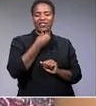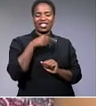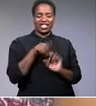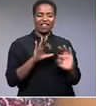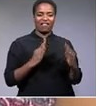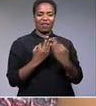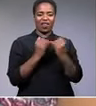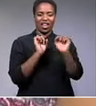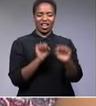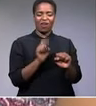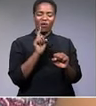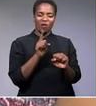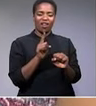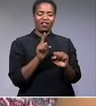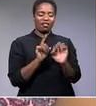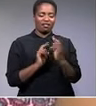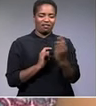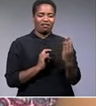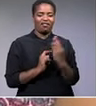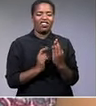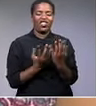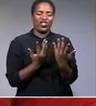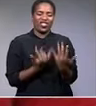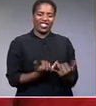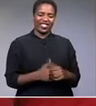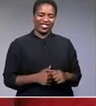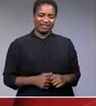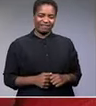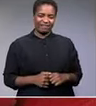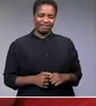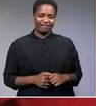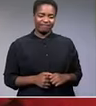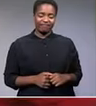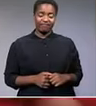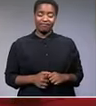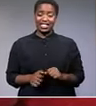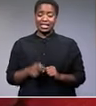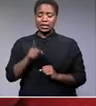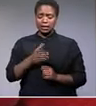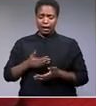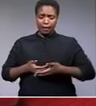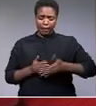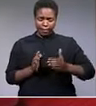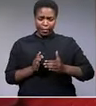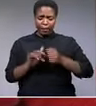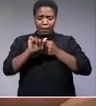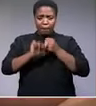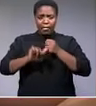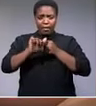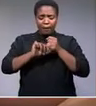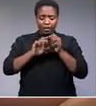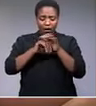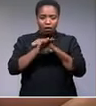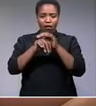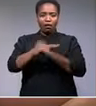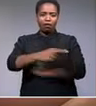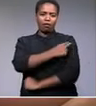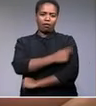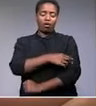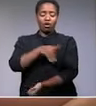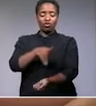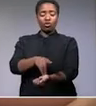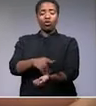going to spend it together today. Yes. Just the three of us. Hope will need to undergo monthly hospital visits, and doctors say it'll